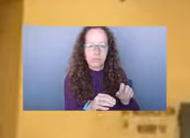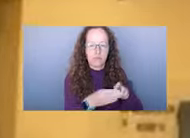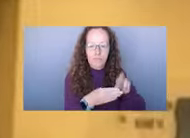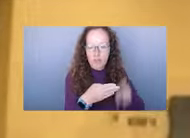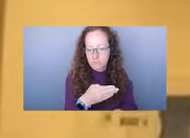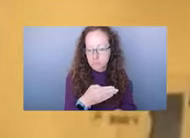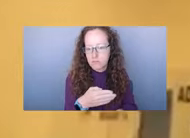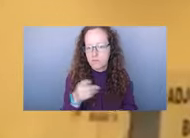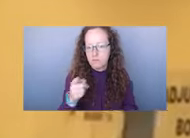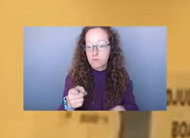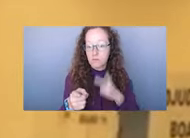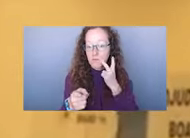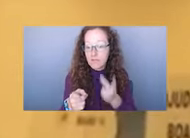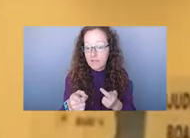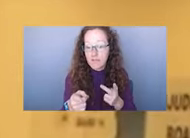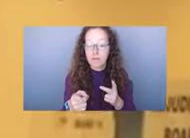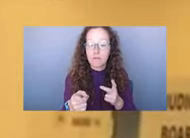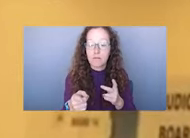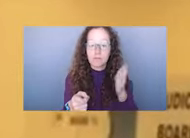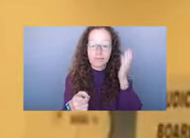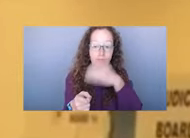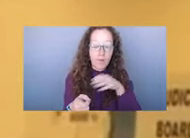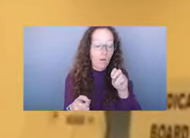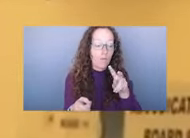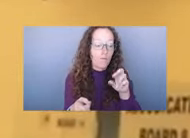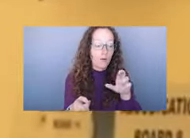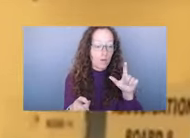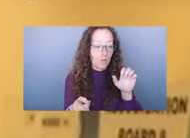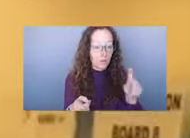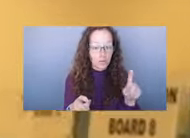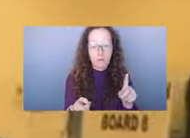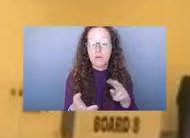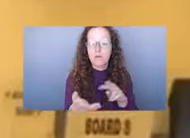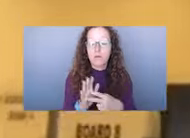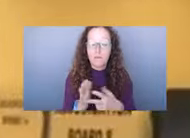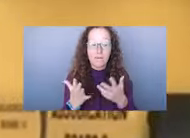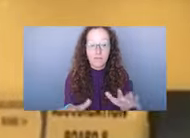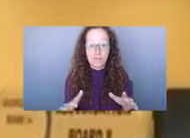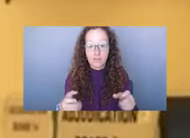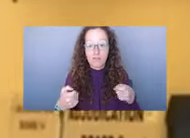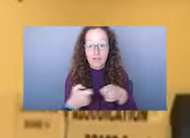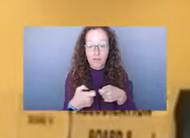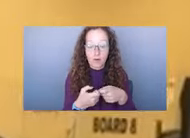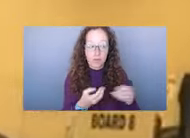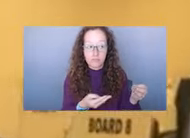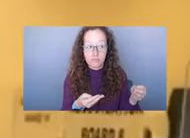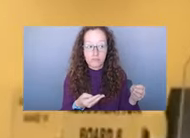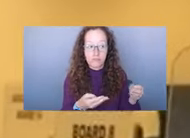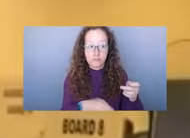it's seeing it as an overvote. So after it goes through electronic adjudication, it would also then have